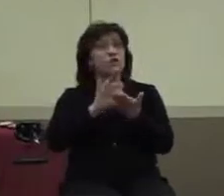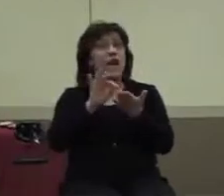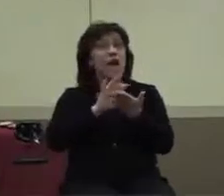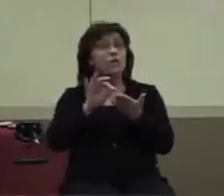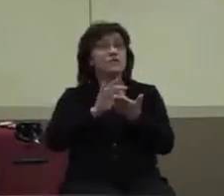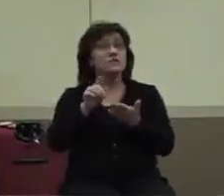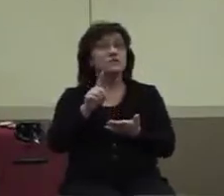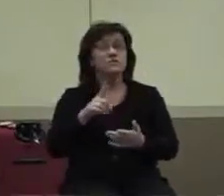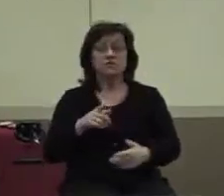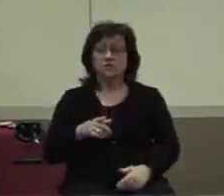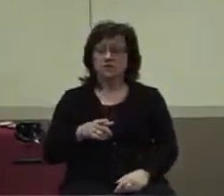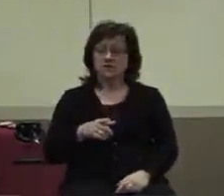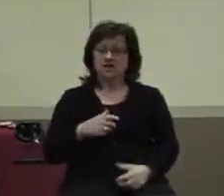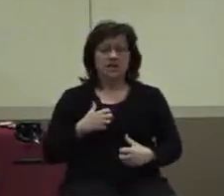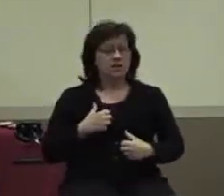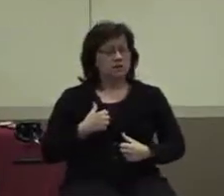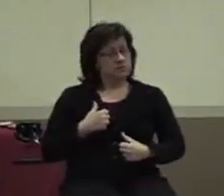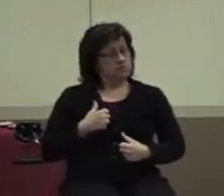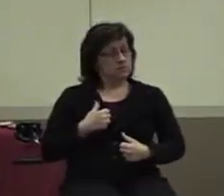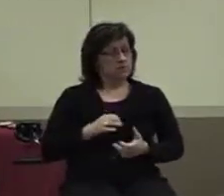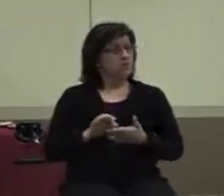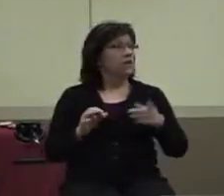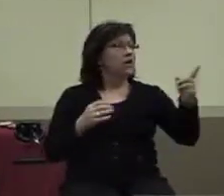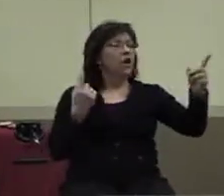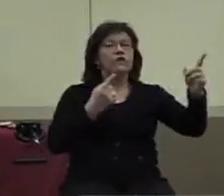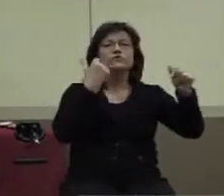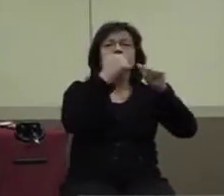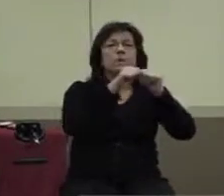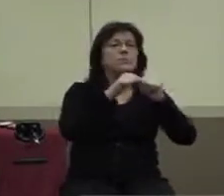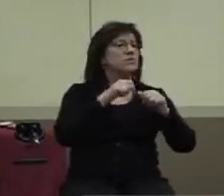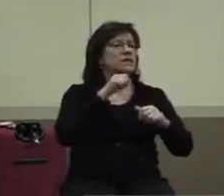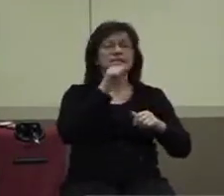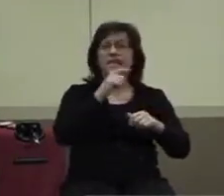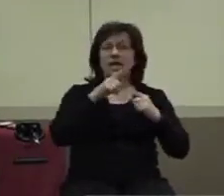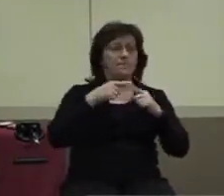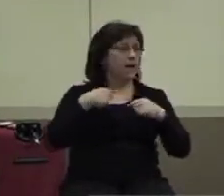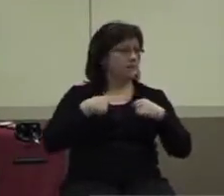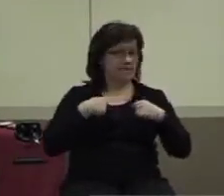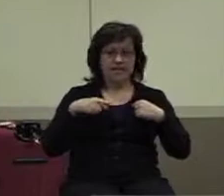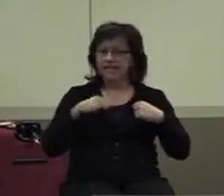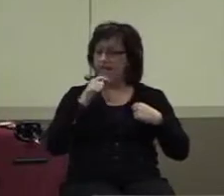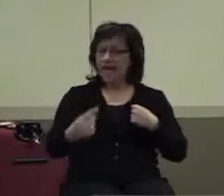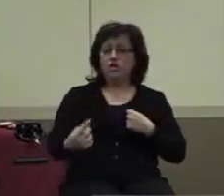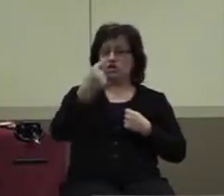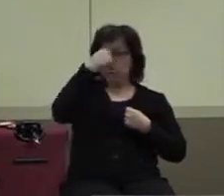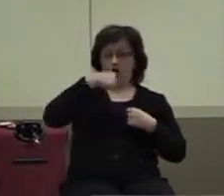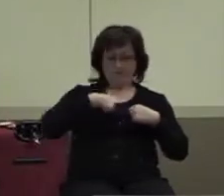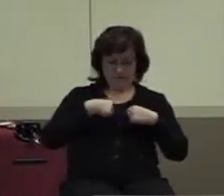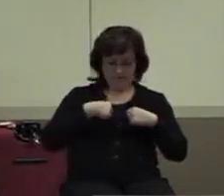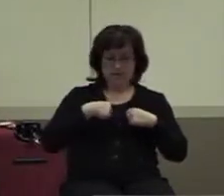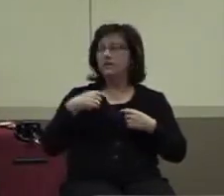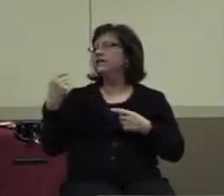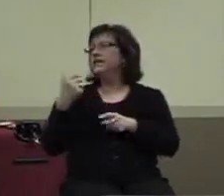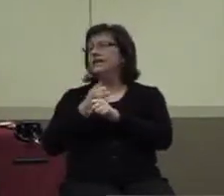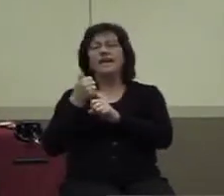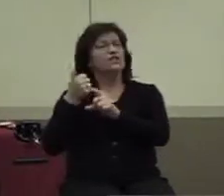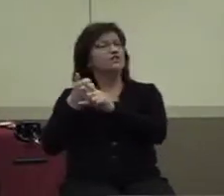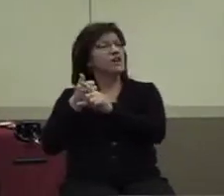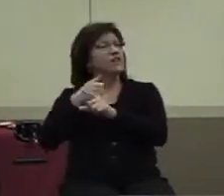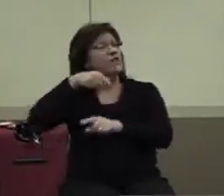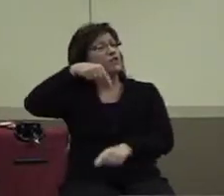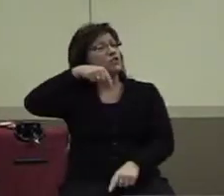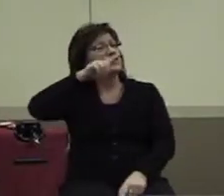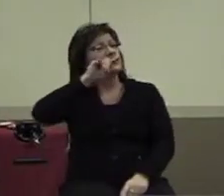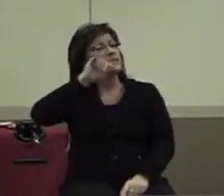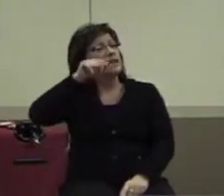I always try to remember it's not about me. Yeah. It's not aimed at me. Get yourself a Q-tip. Stands for quit